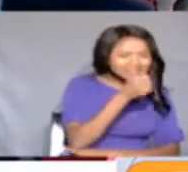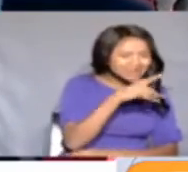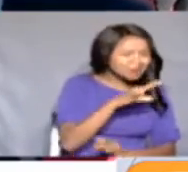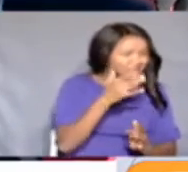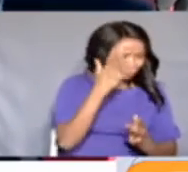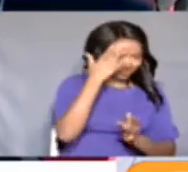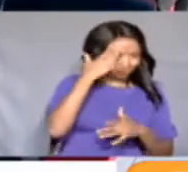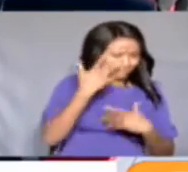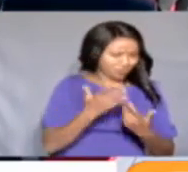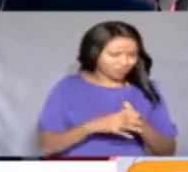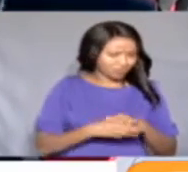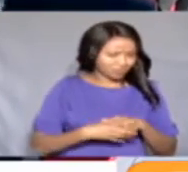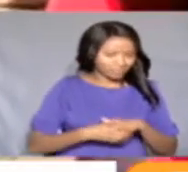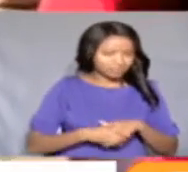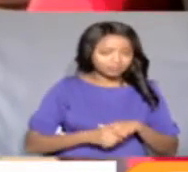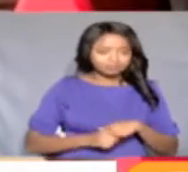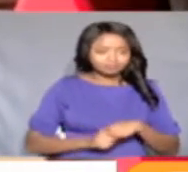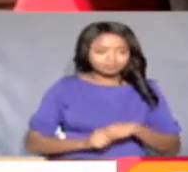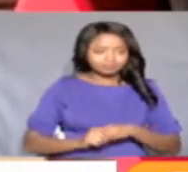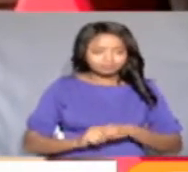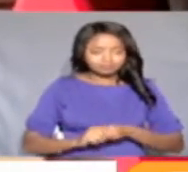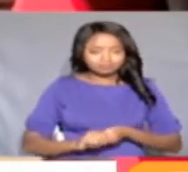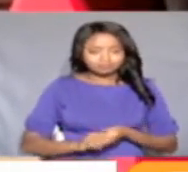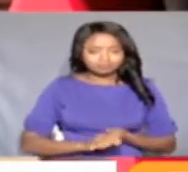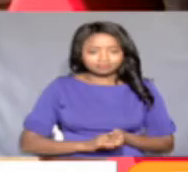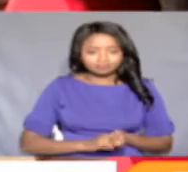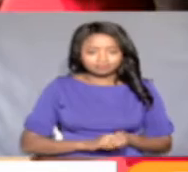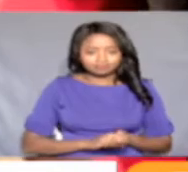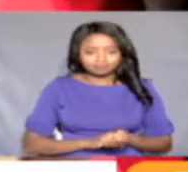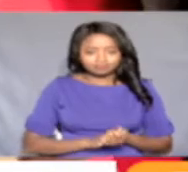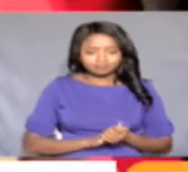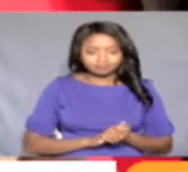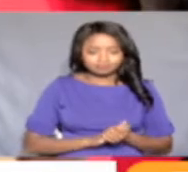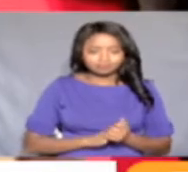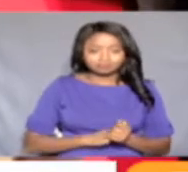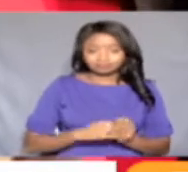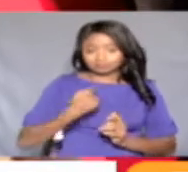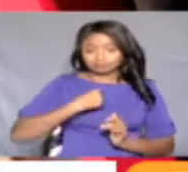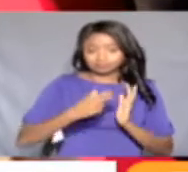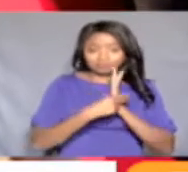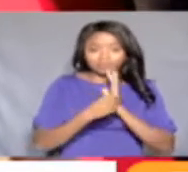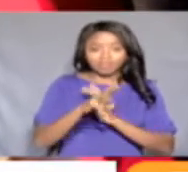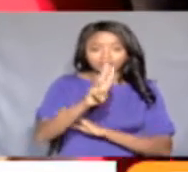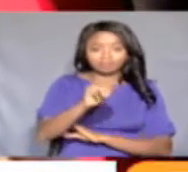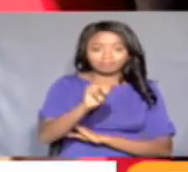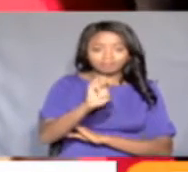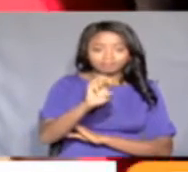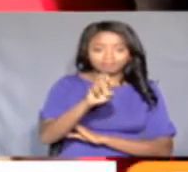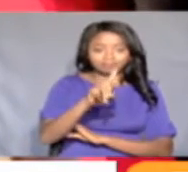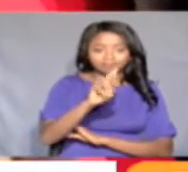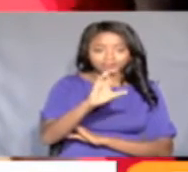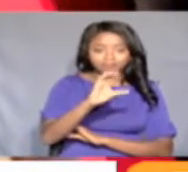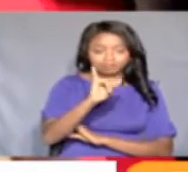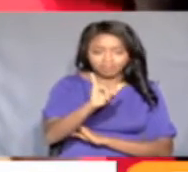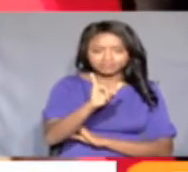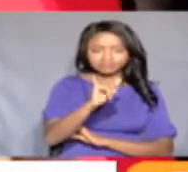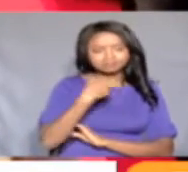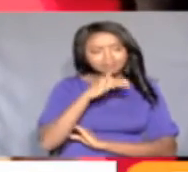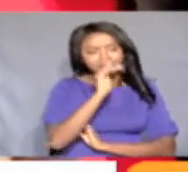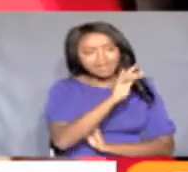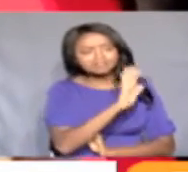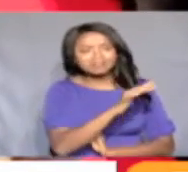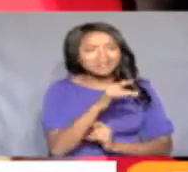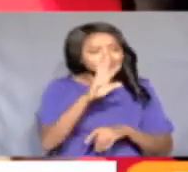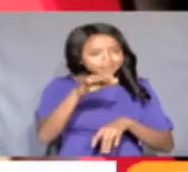question, for the opportunity. My name is Masi Murugi. My question is to the herbalists. When you